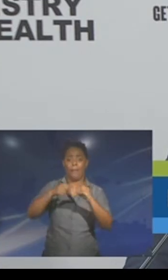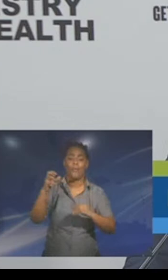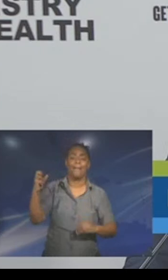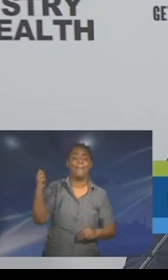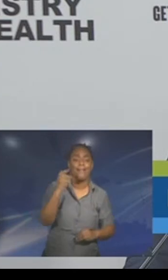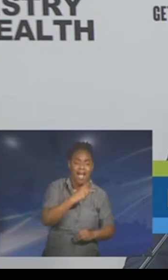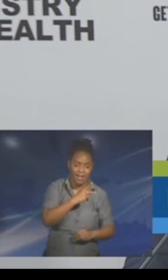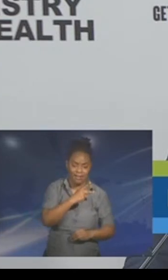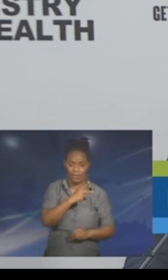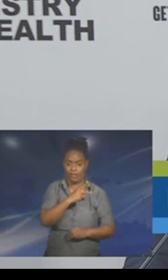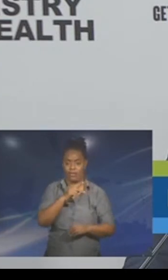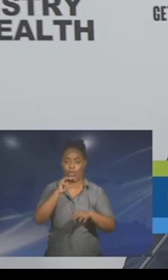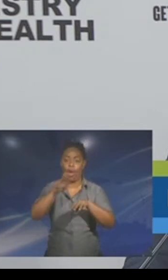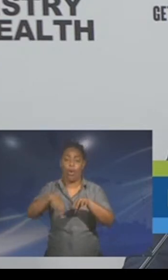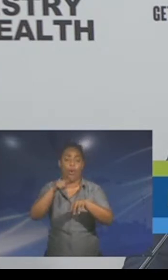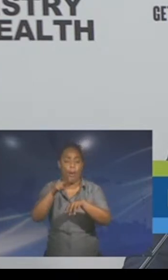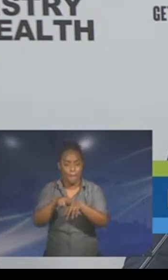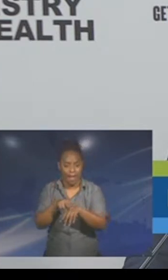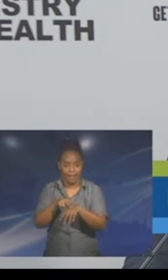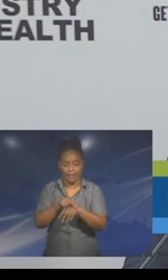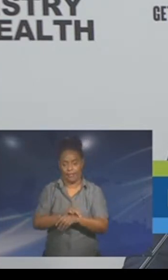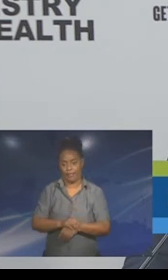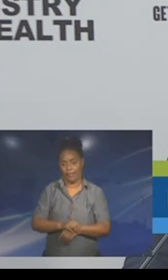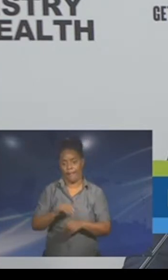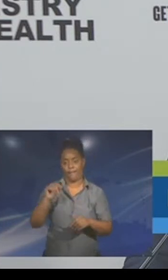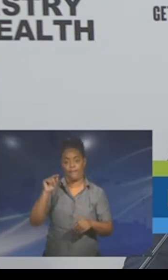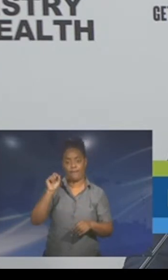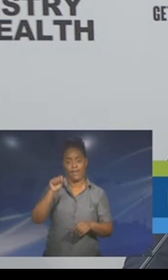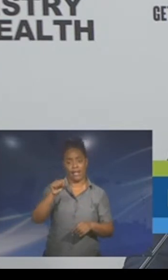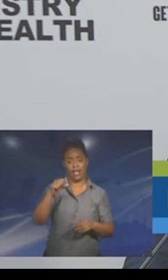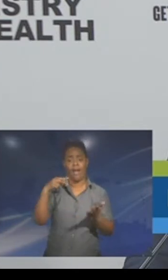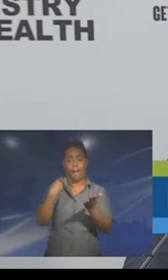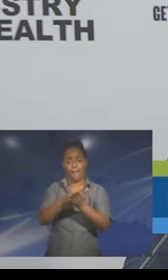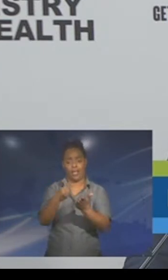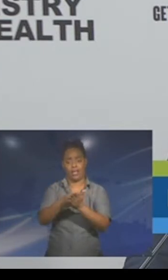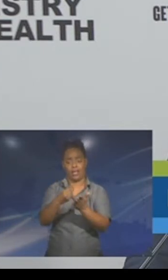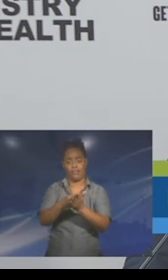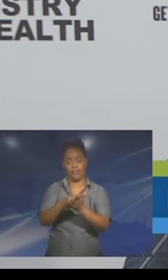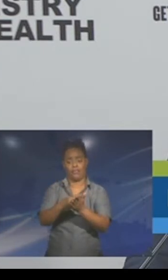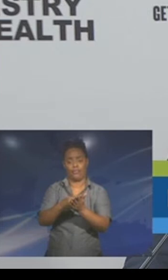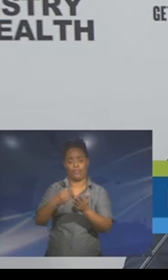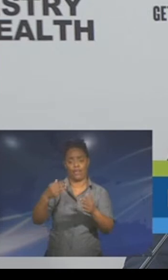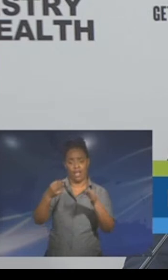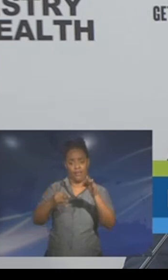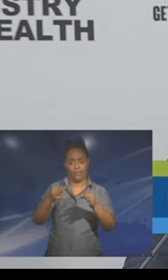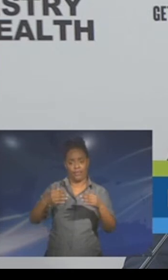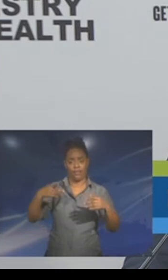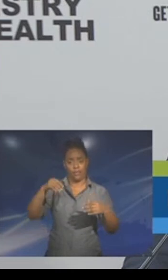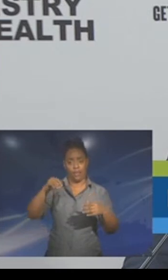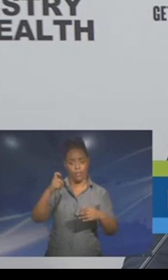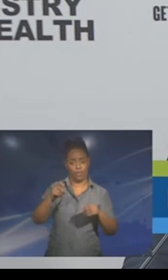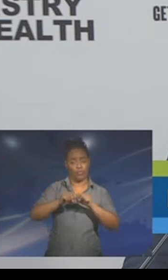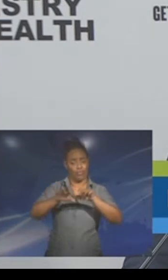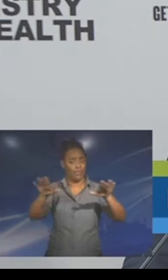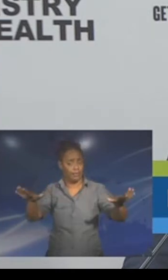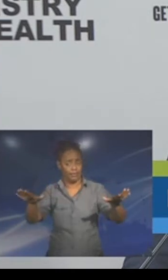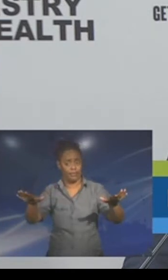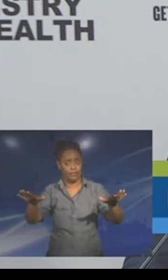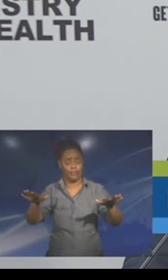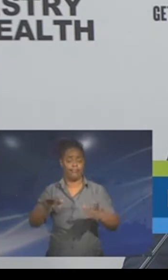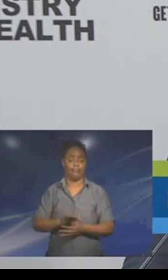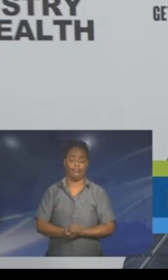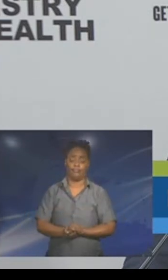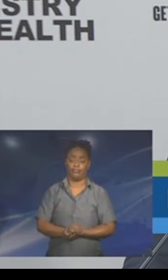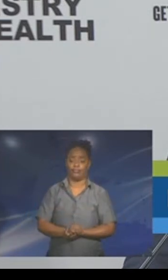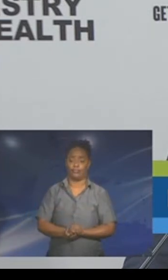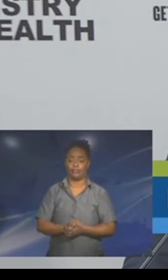And as far as funding is concerned, yes, the funding is there in case we get a monkeypox case. But